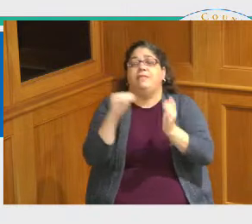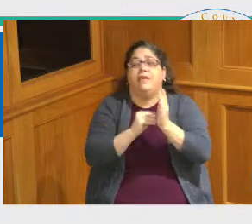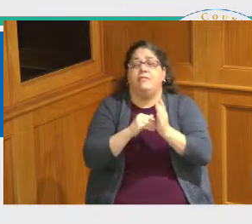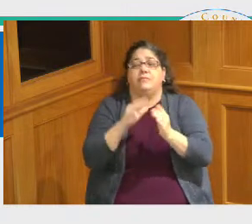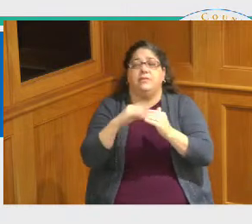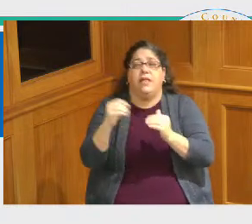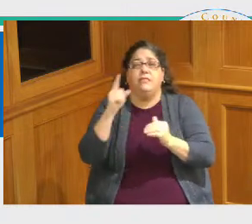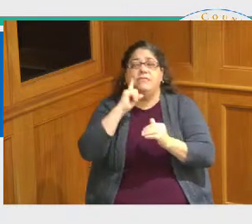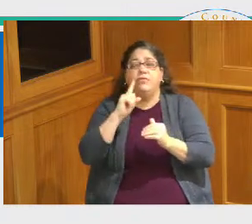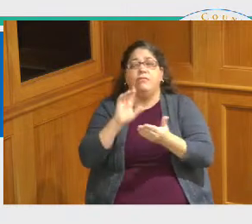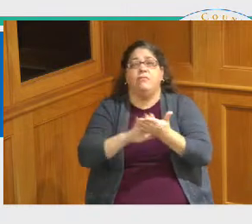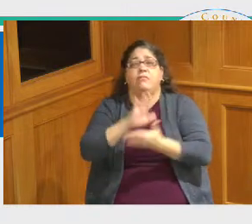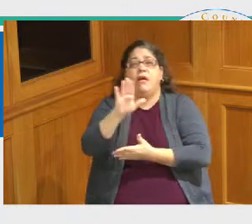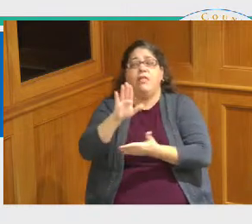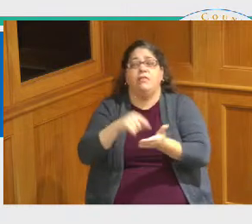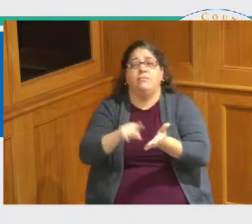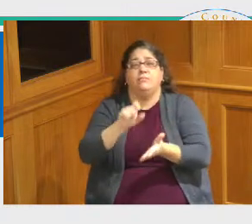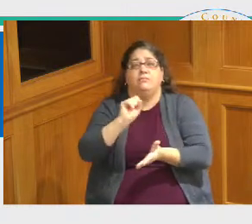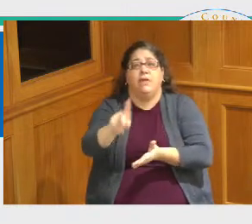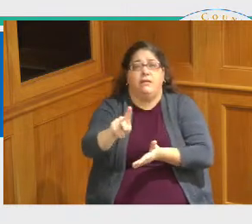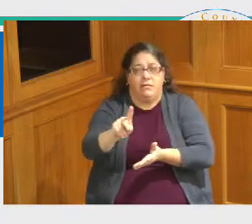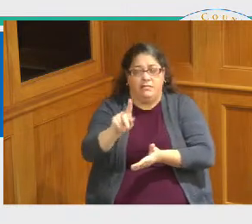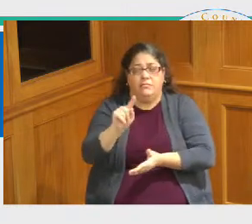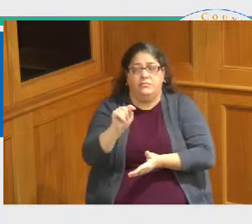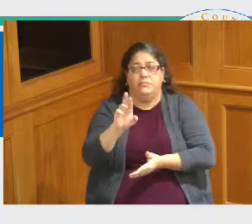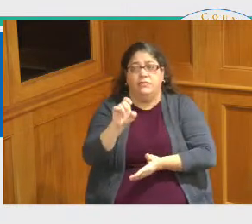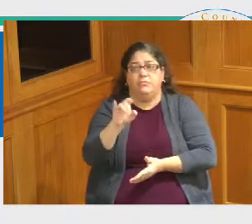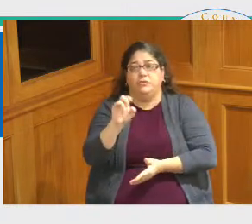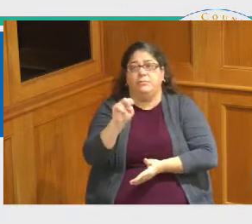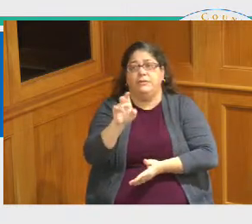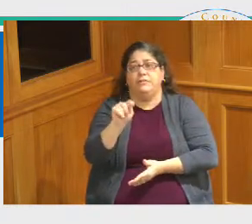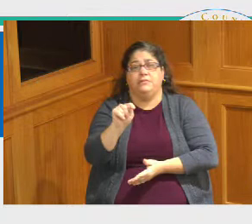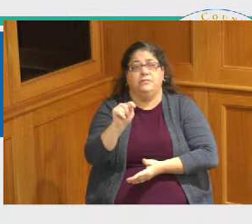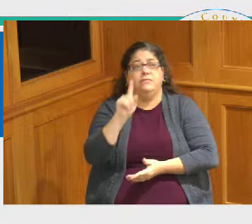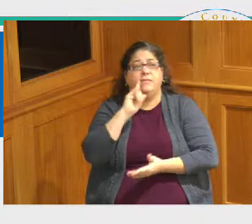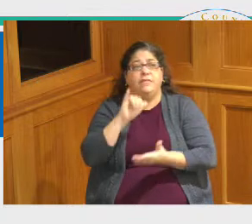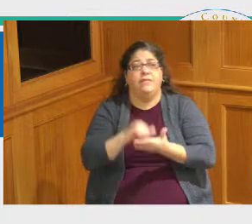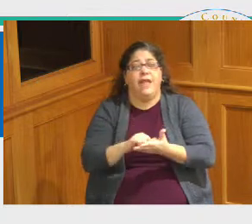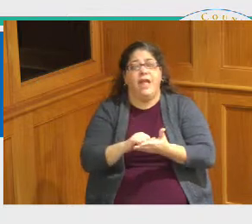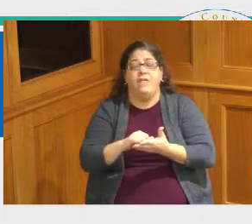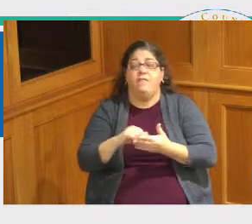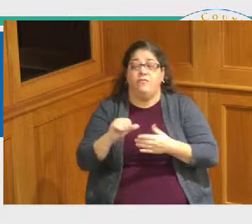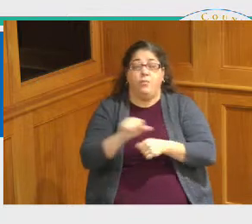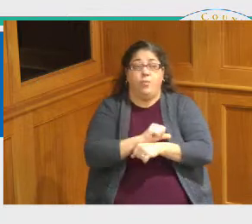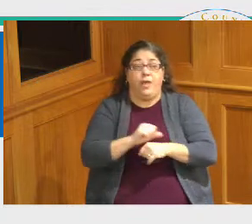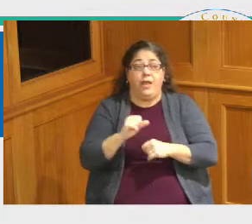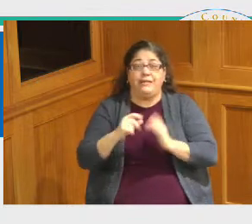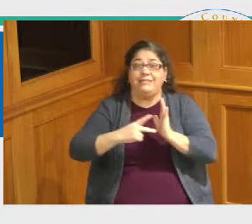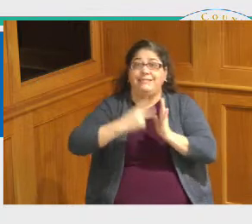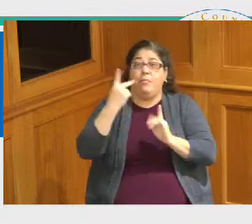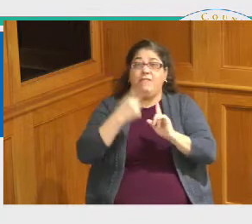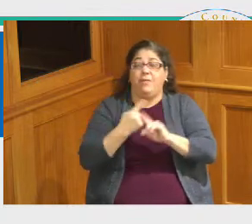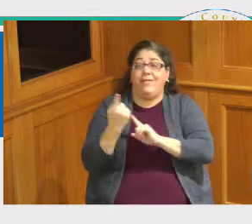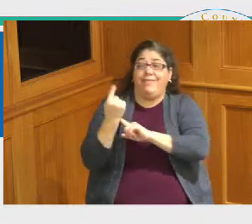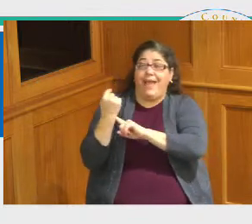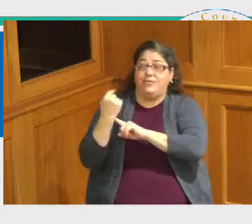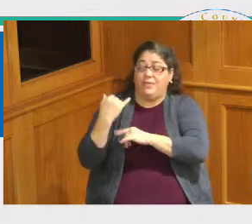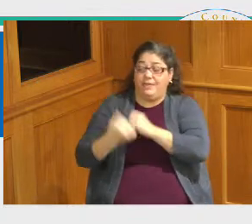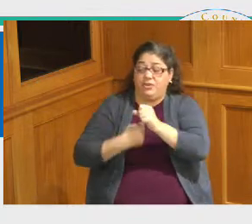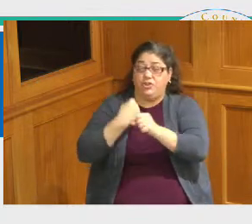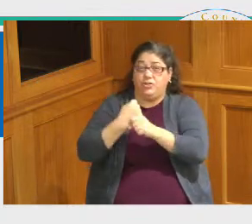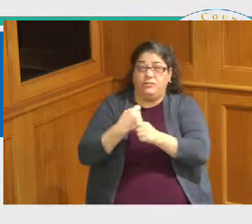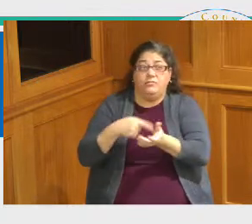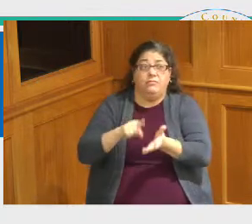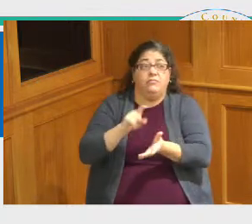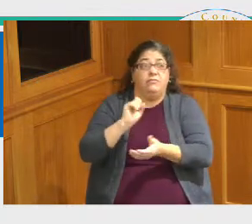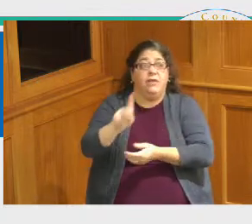reimbursement. We have seen the number of employees applying for tuition reimbursement nearly double from last year to this year, from